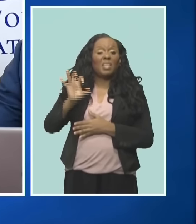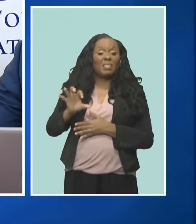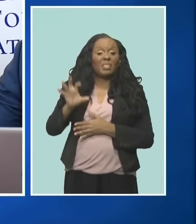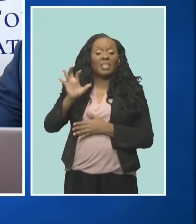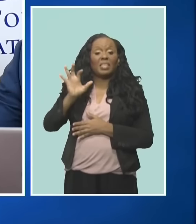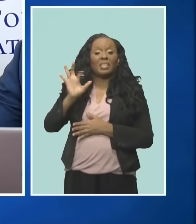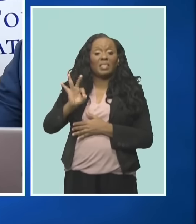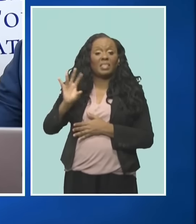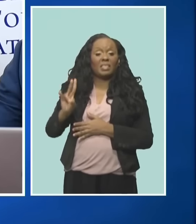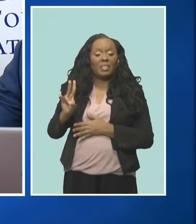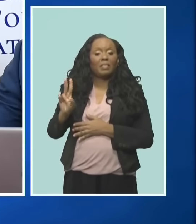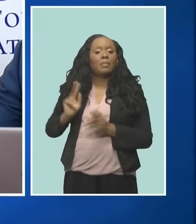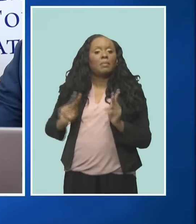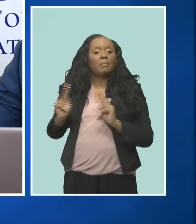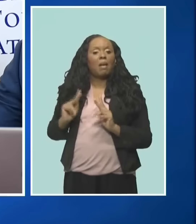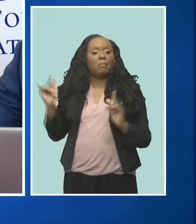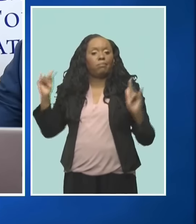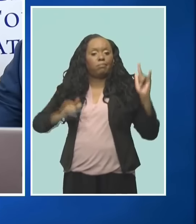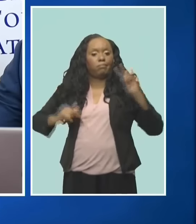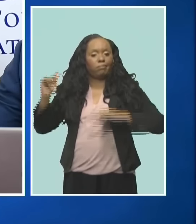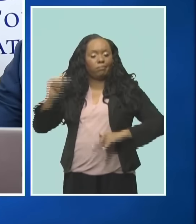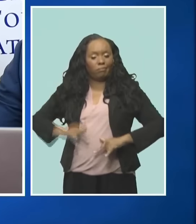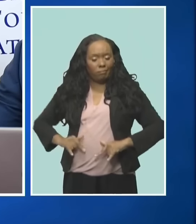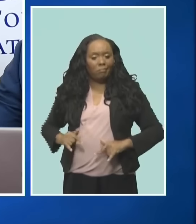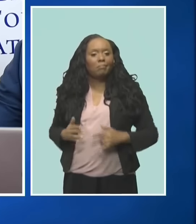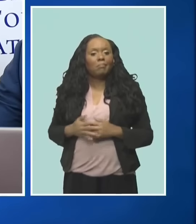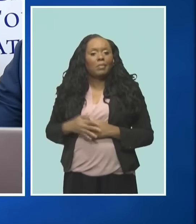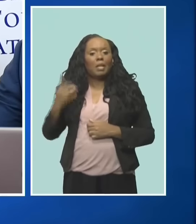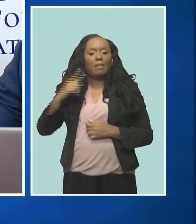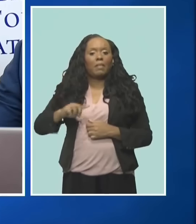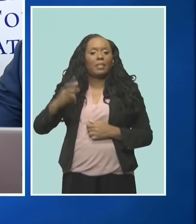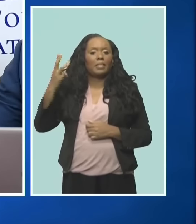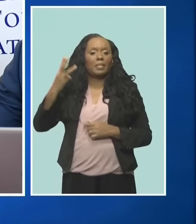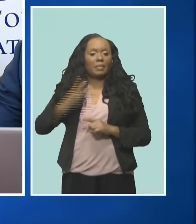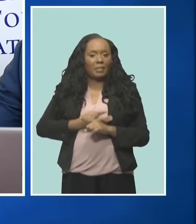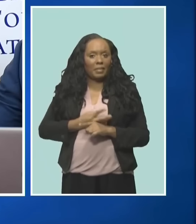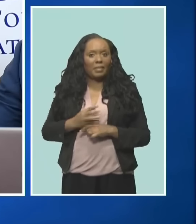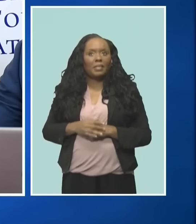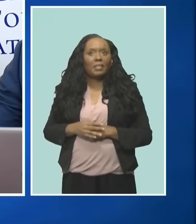381,997 stay-over arrivals for this period, compared to